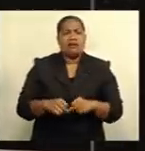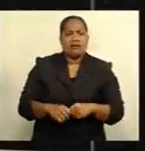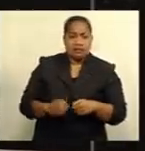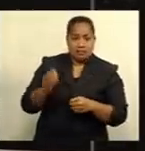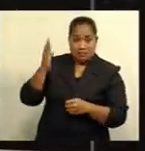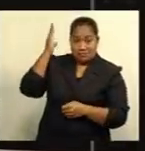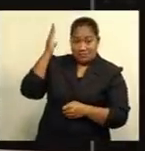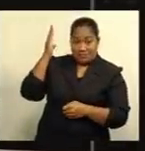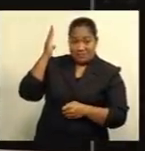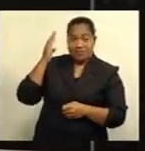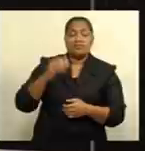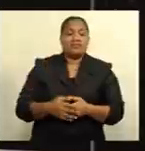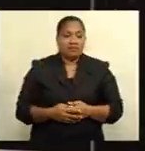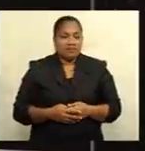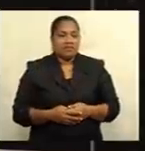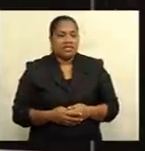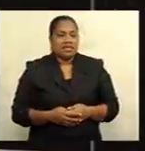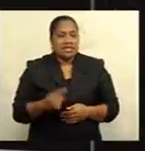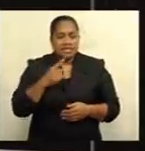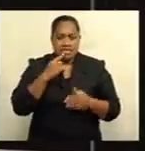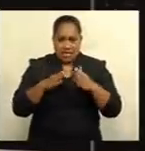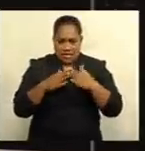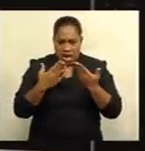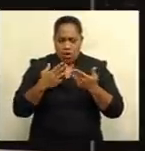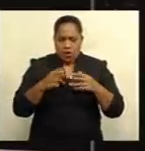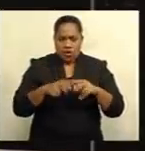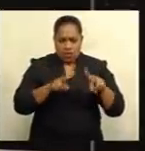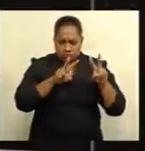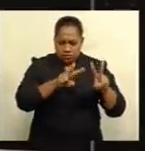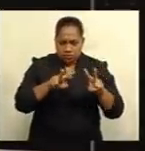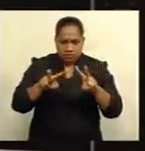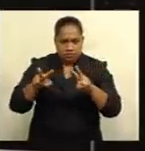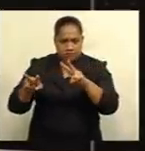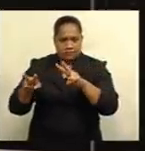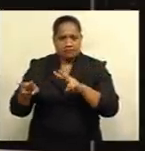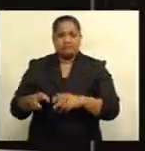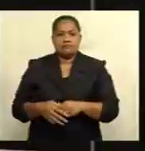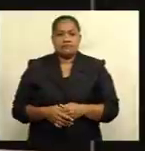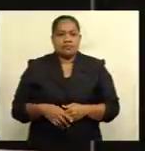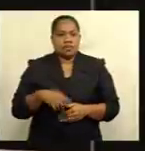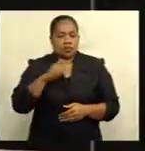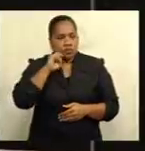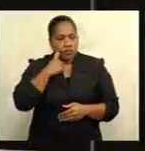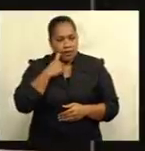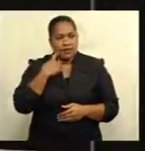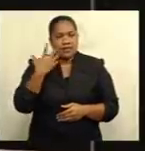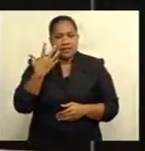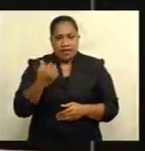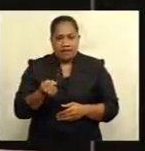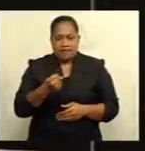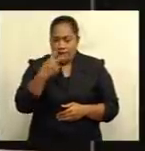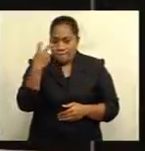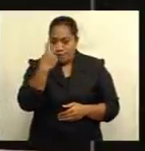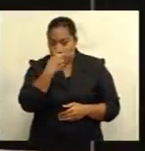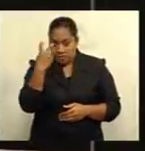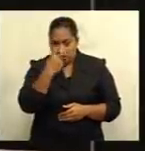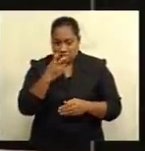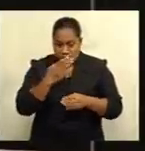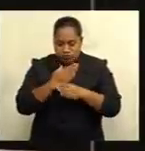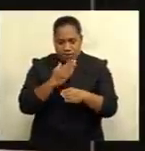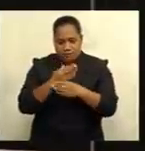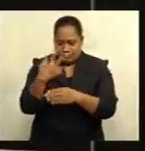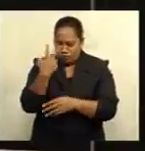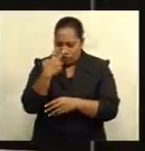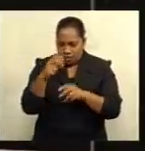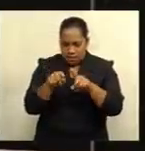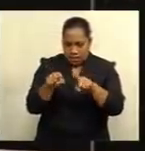Neomai Ravitu says they are conducting a fact-finding mission and will soon be launching a monitoring operation in hopes of curtailing